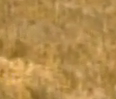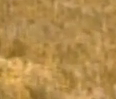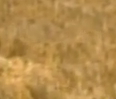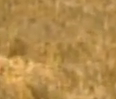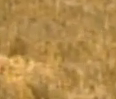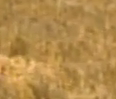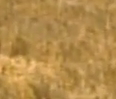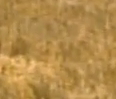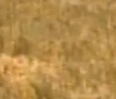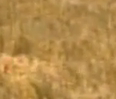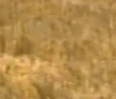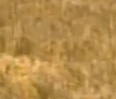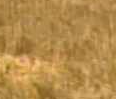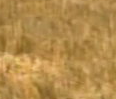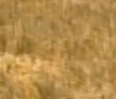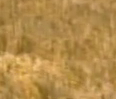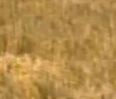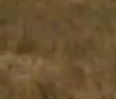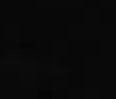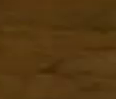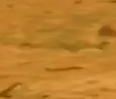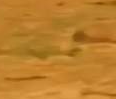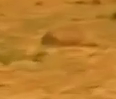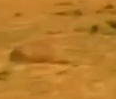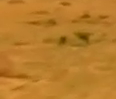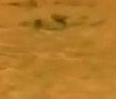savanna plains in Kenya's Great Rift Valley.